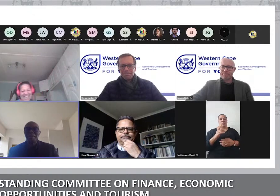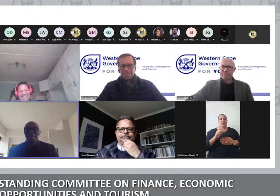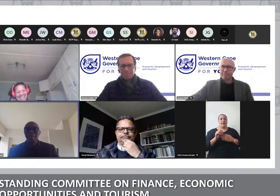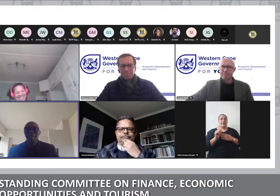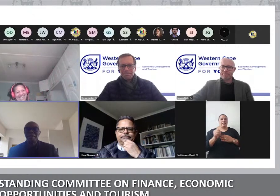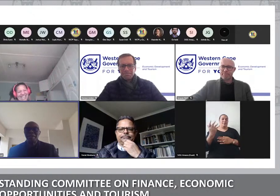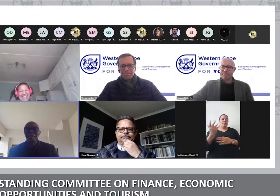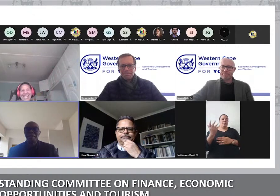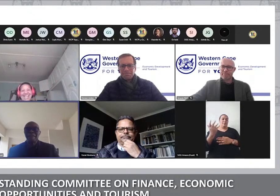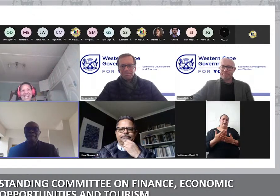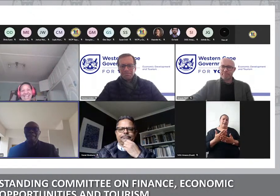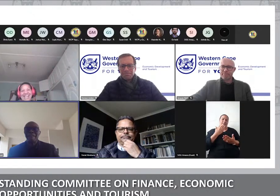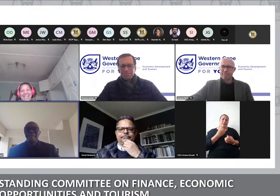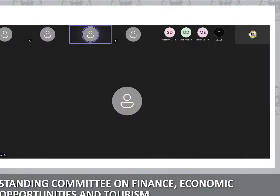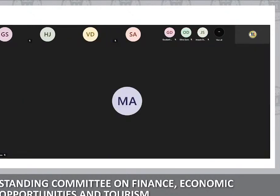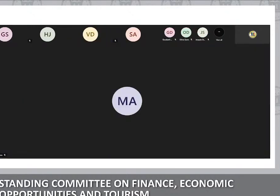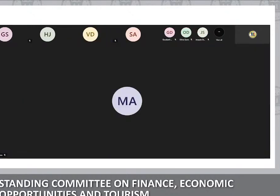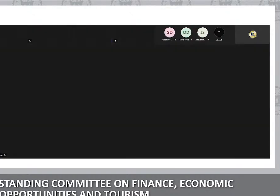you very much, Chair.